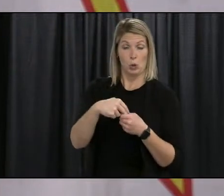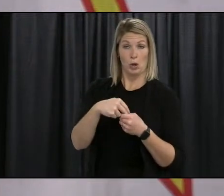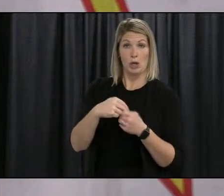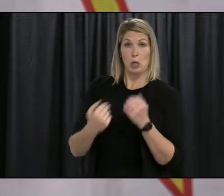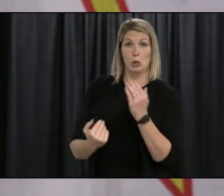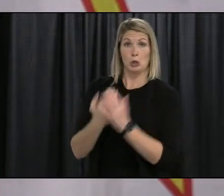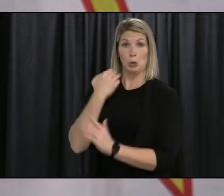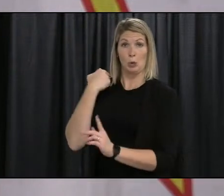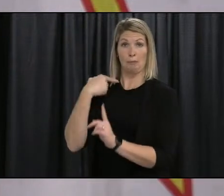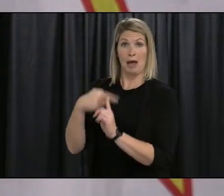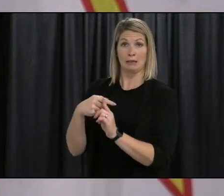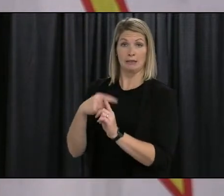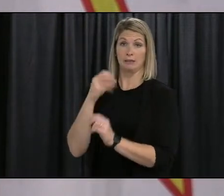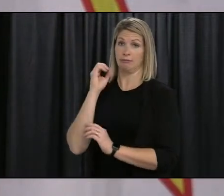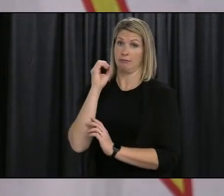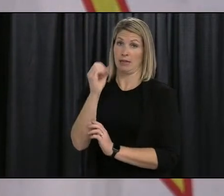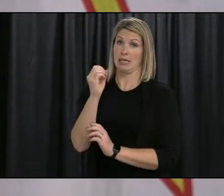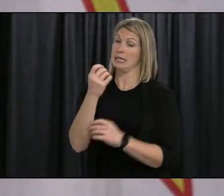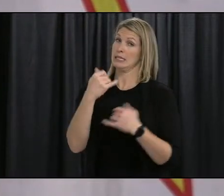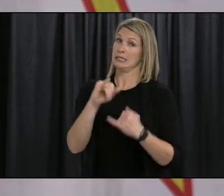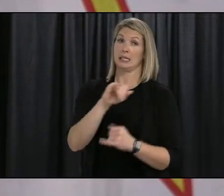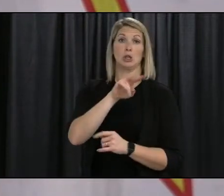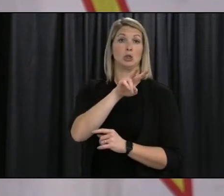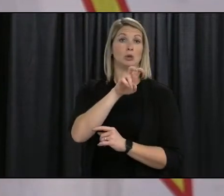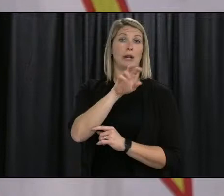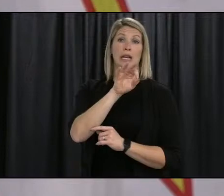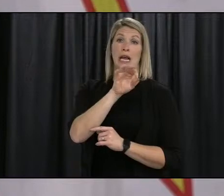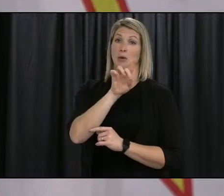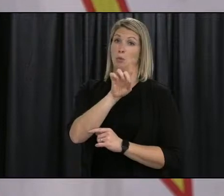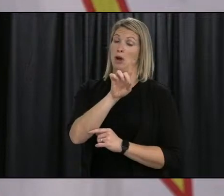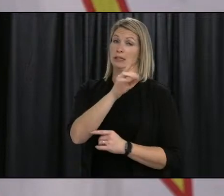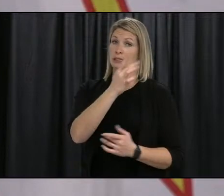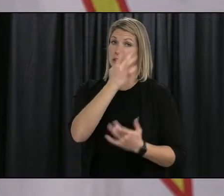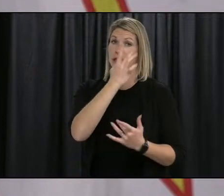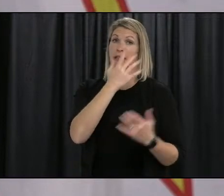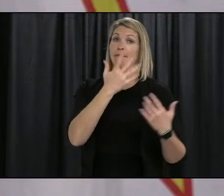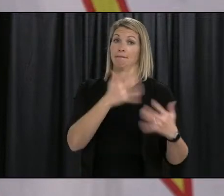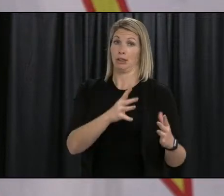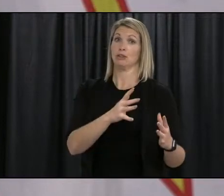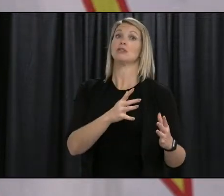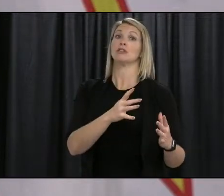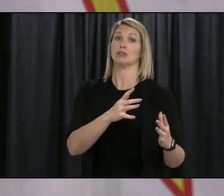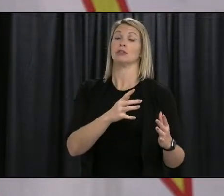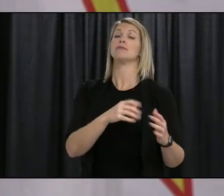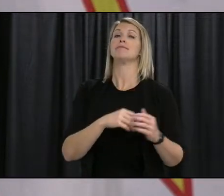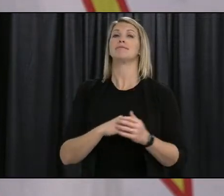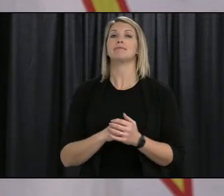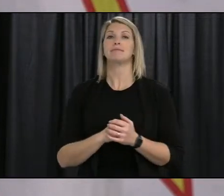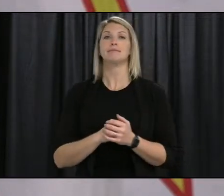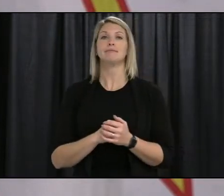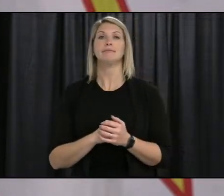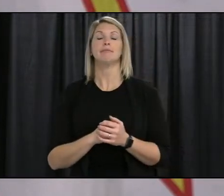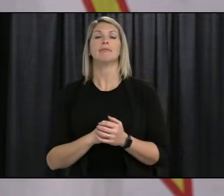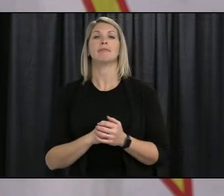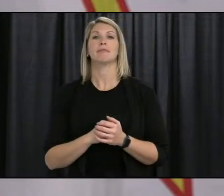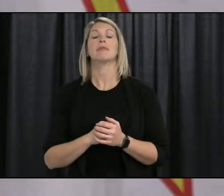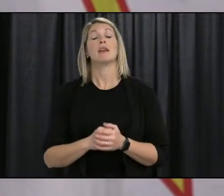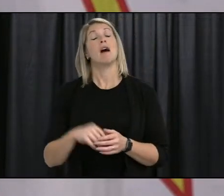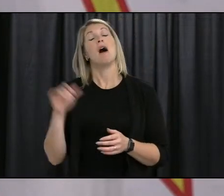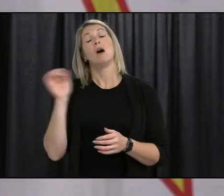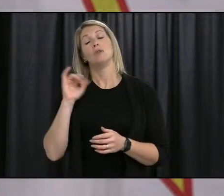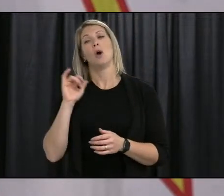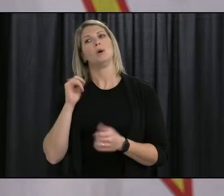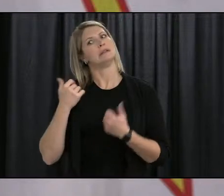in the province sits at 291. As we continue to navigate our way through this pandemic, I would like to express once again my